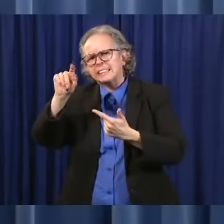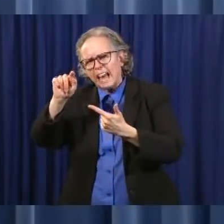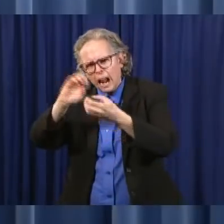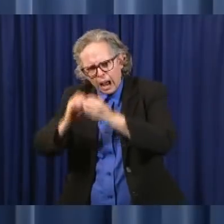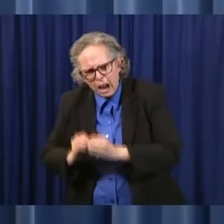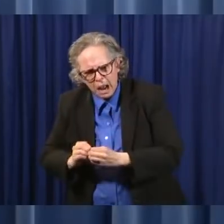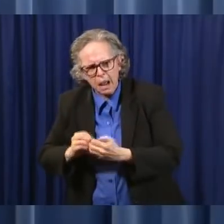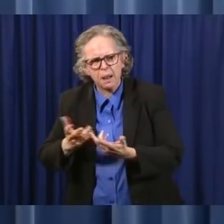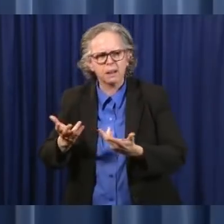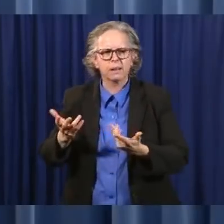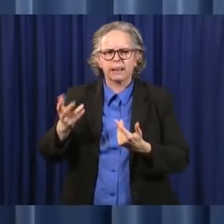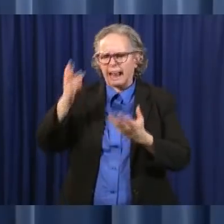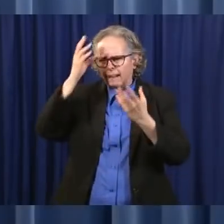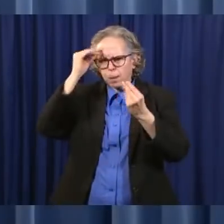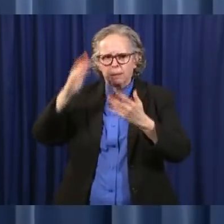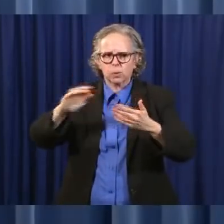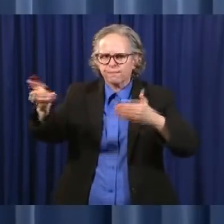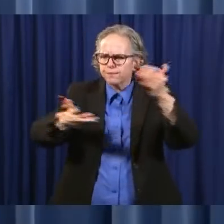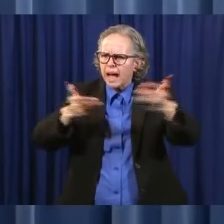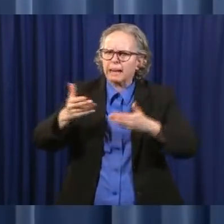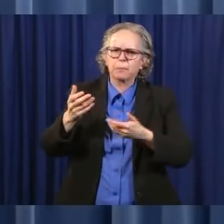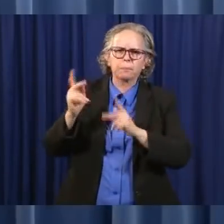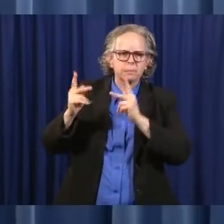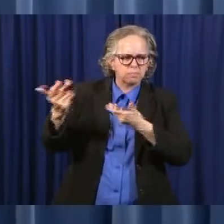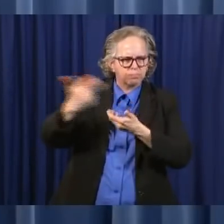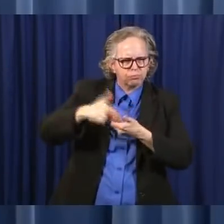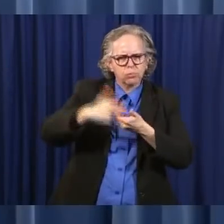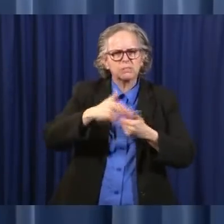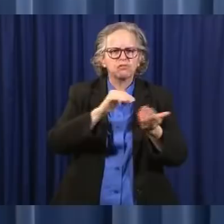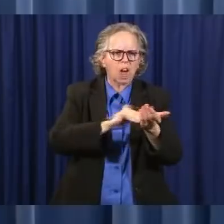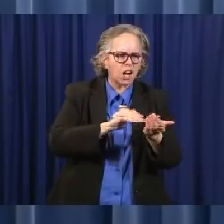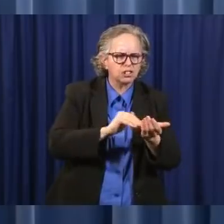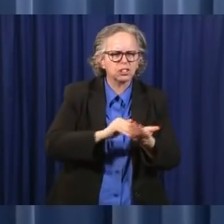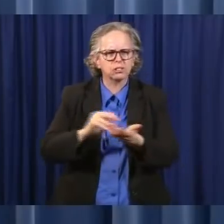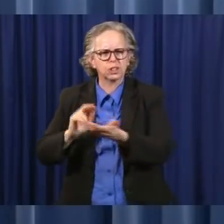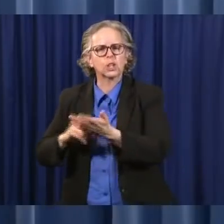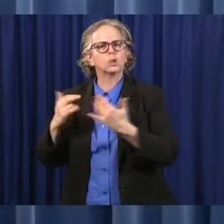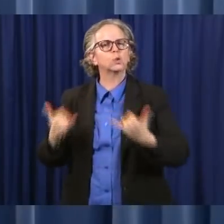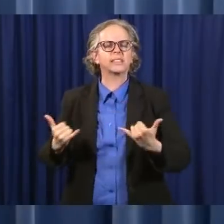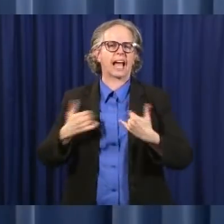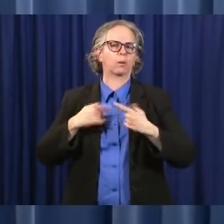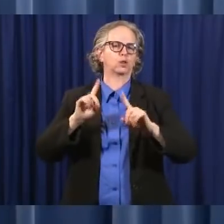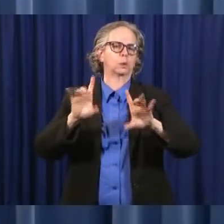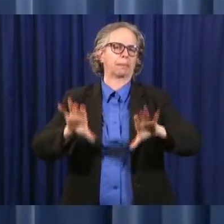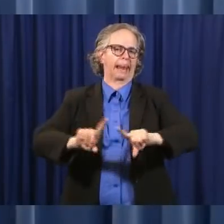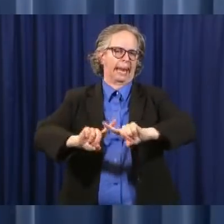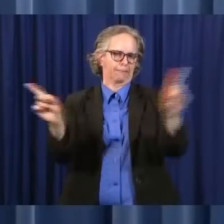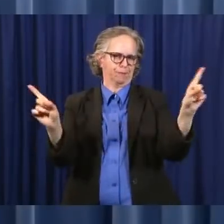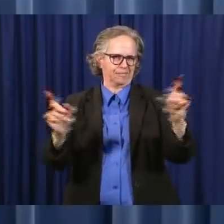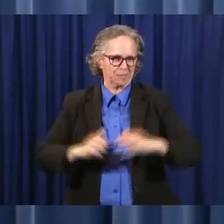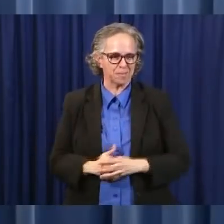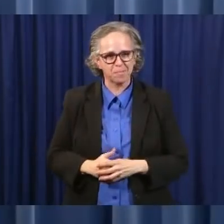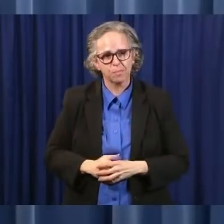different perspective, a first-person perspective.